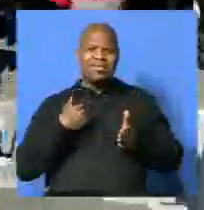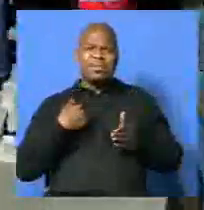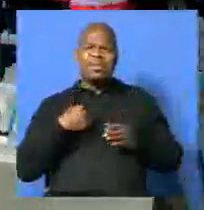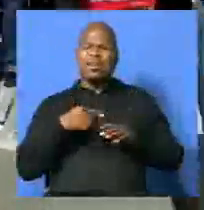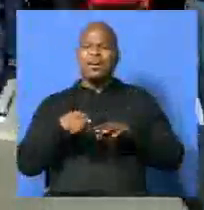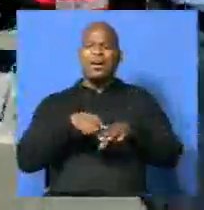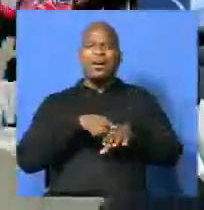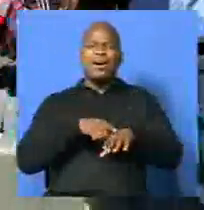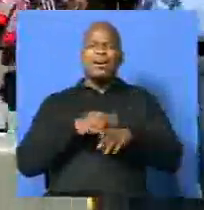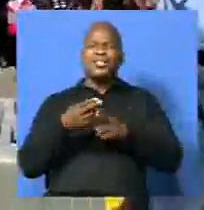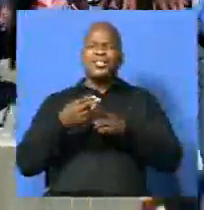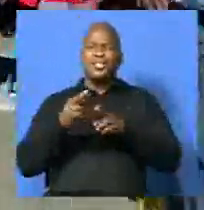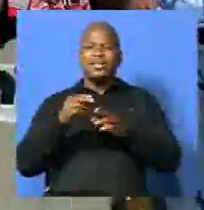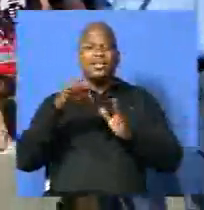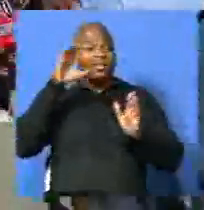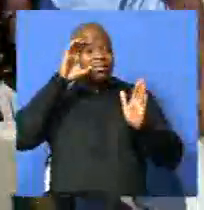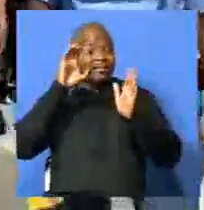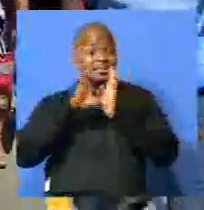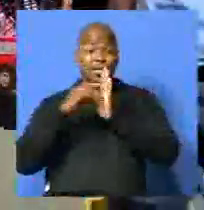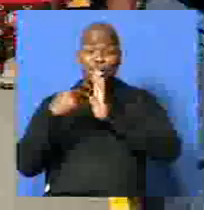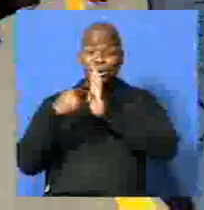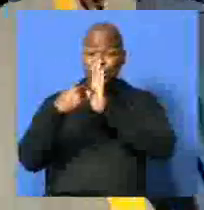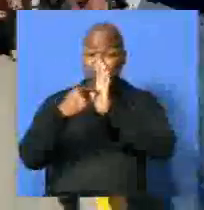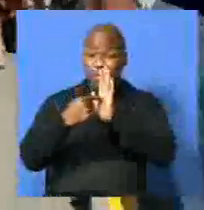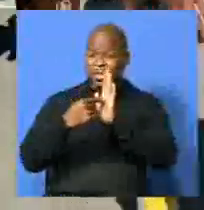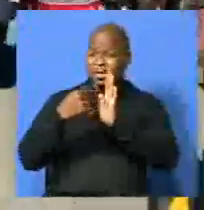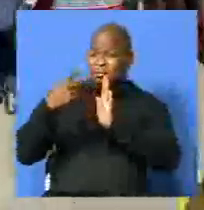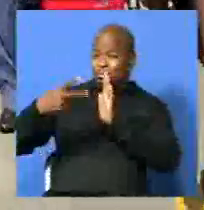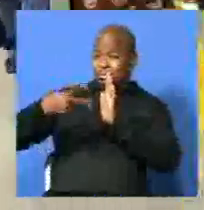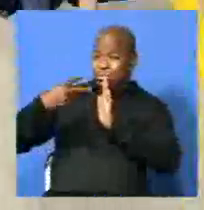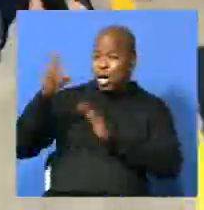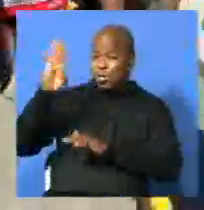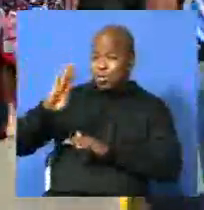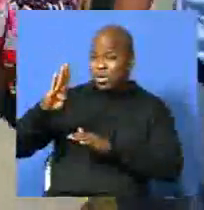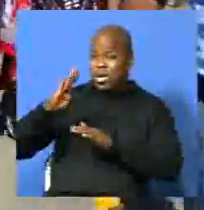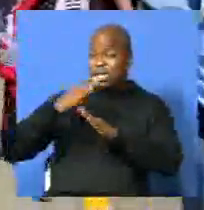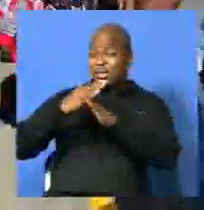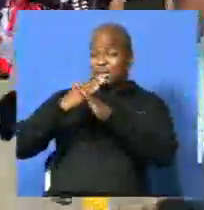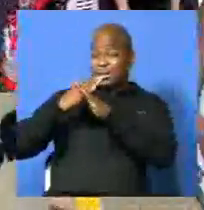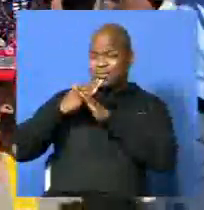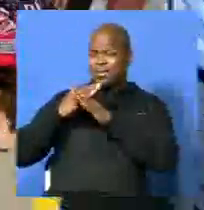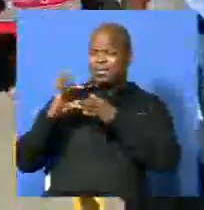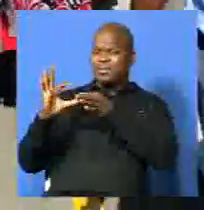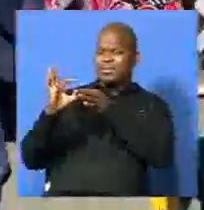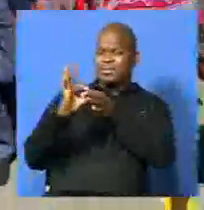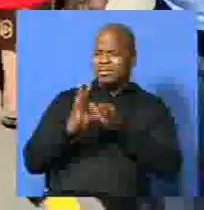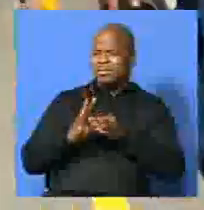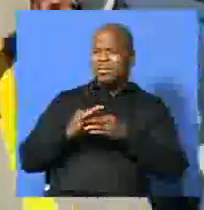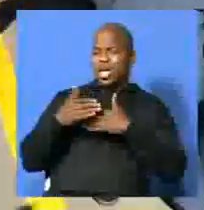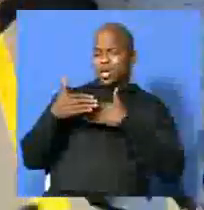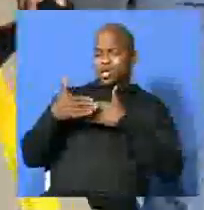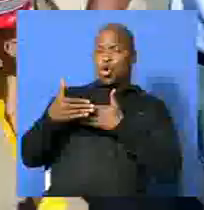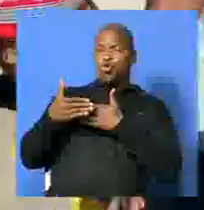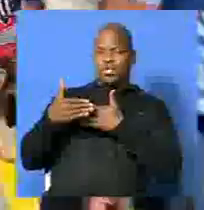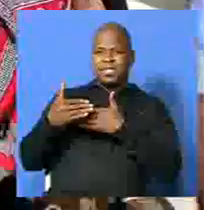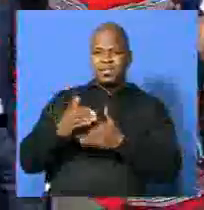sekgala se se telele ke tsaya gore di-picture tsa rona di tla supa gore Botswana le Zambia yanong ba kopane go gaufi fela ka tsela e